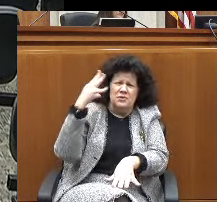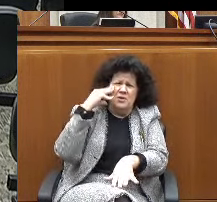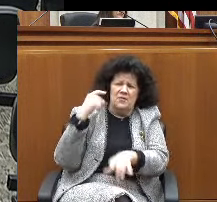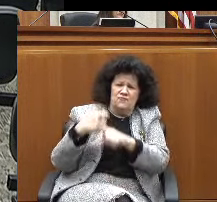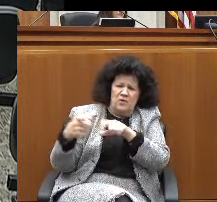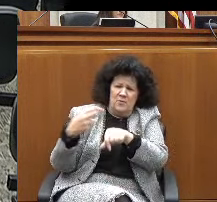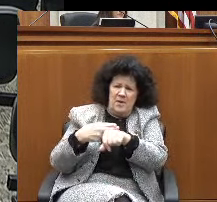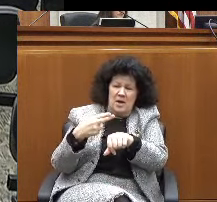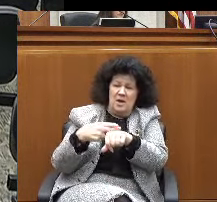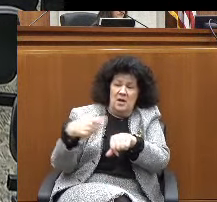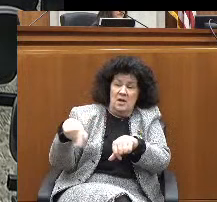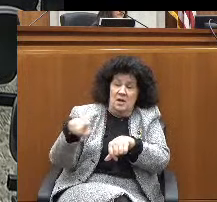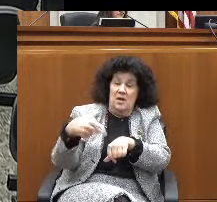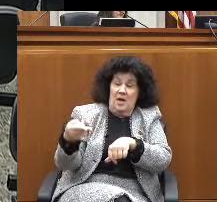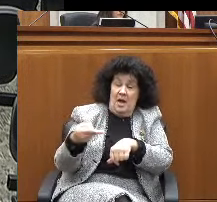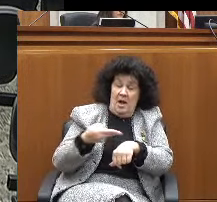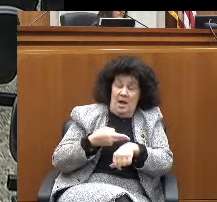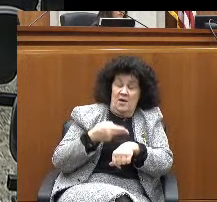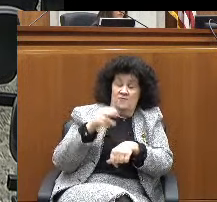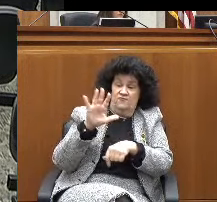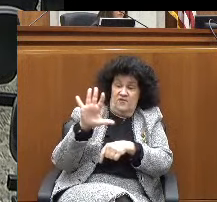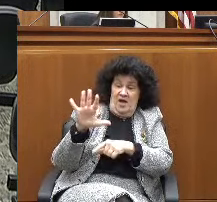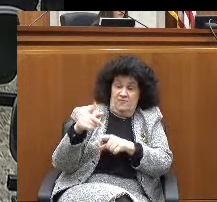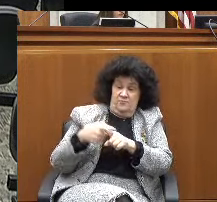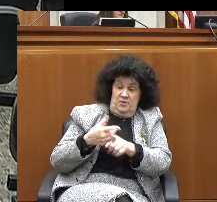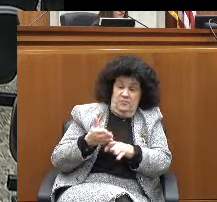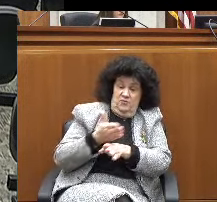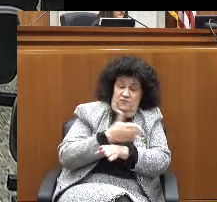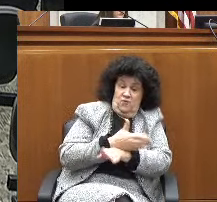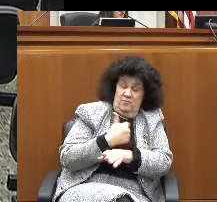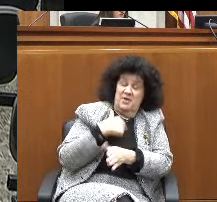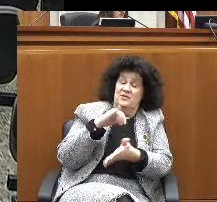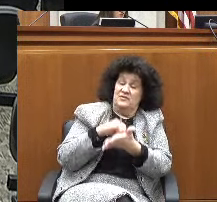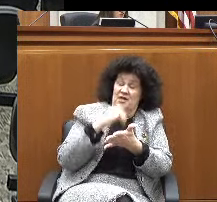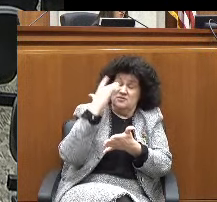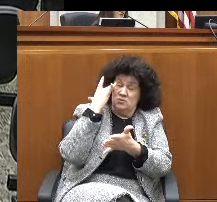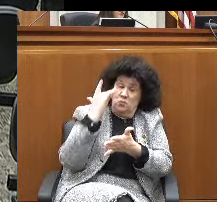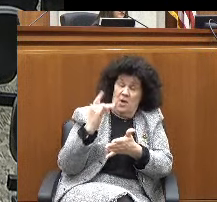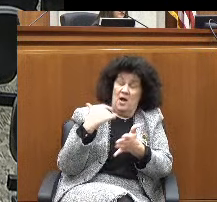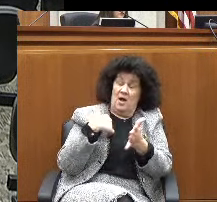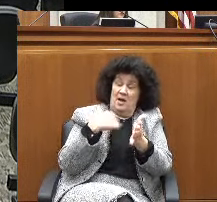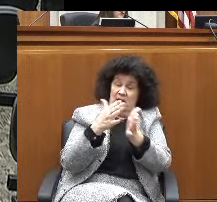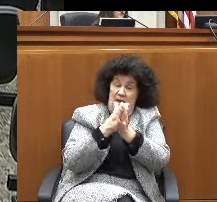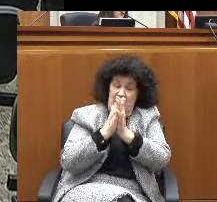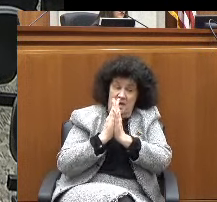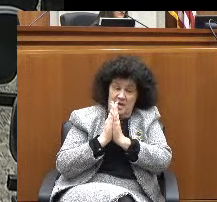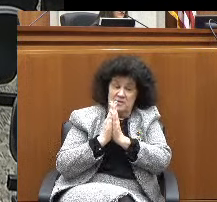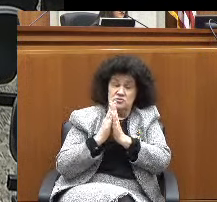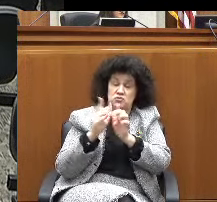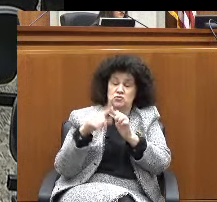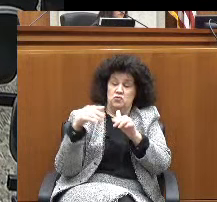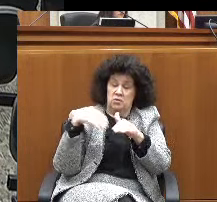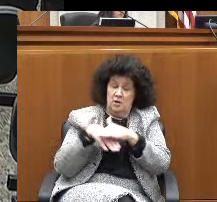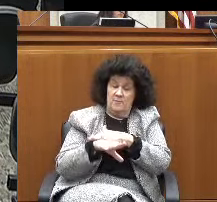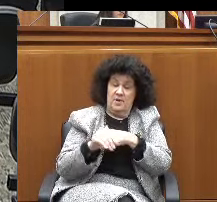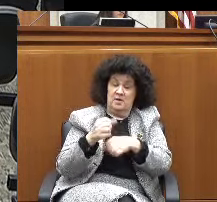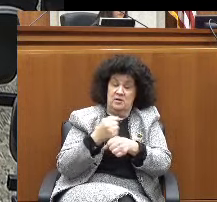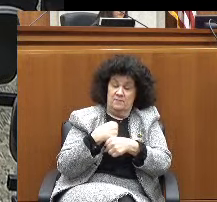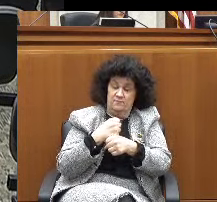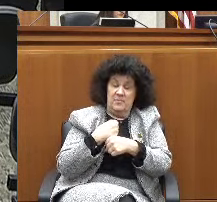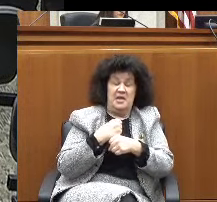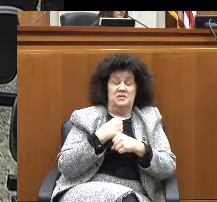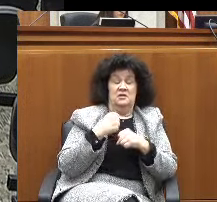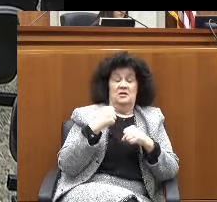hospital setting. They were all hired about 5 months before me, and that's one of the reasons why I was asked to come in. They created